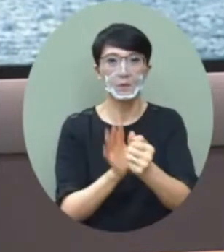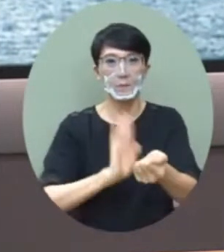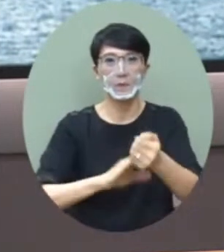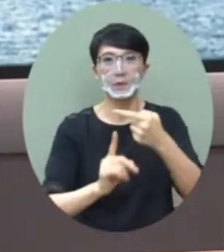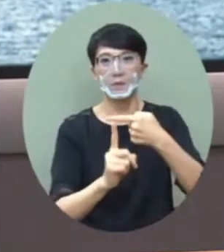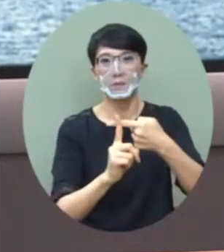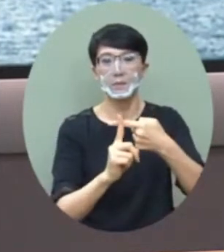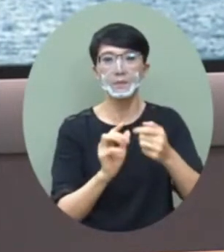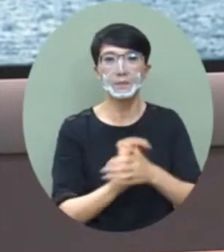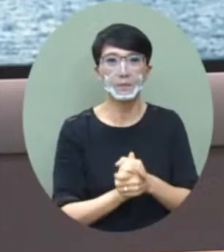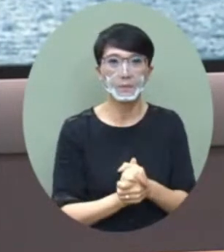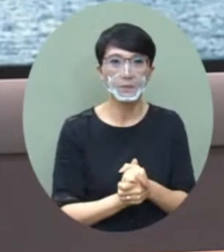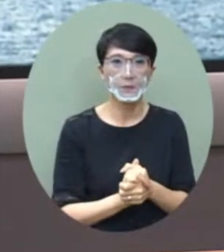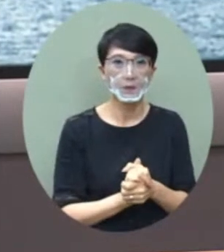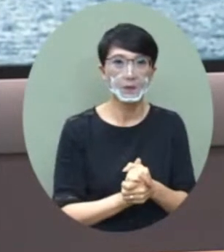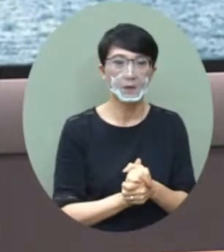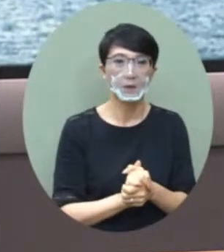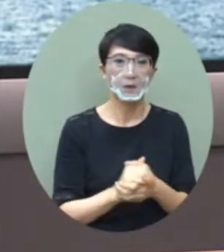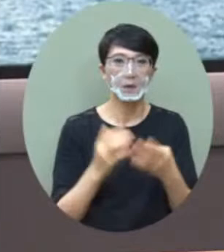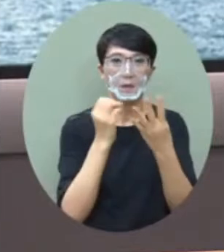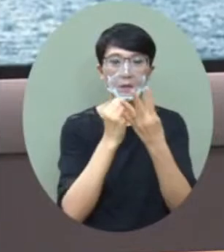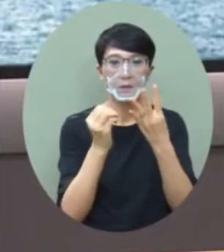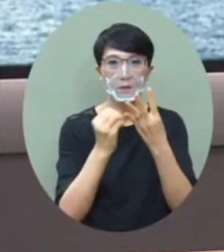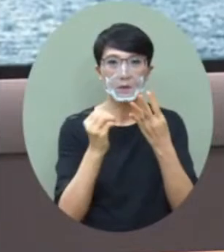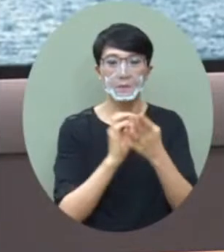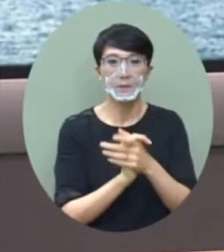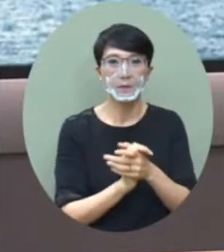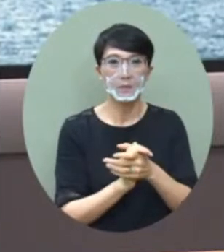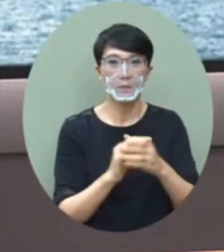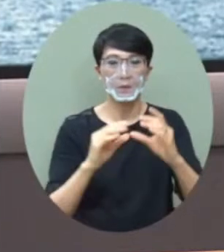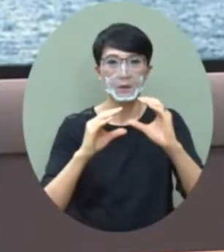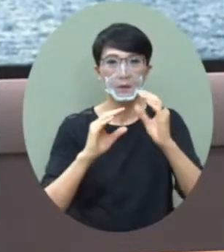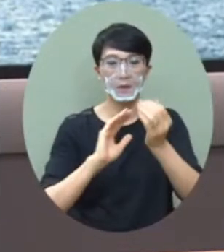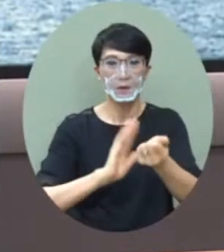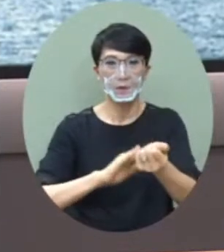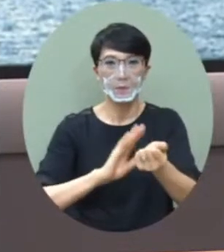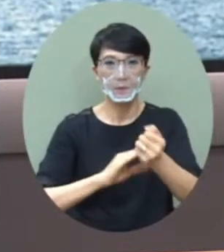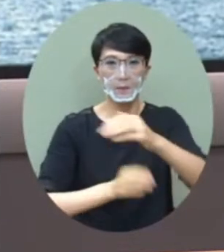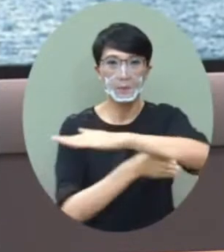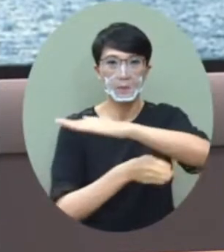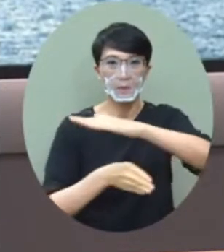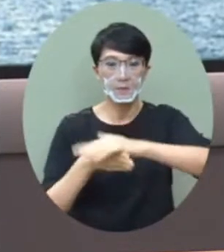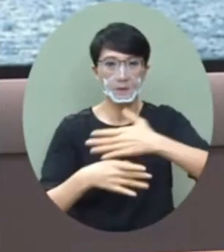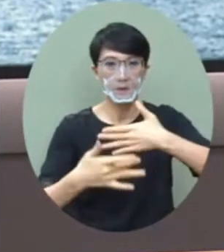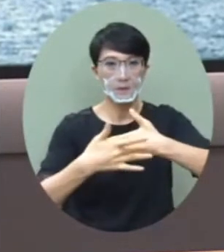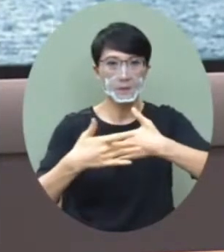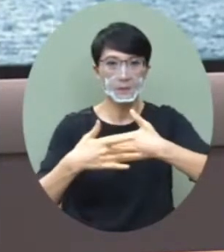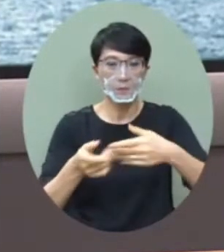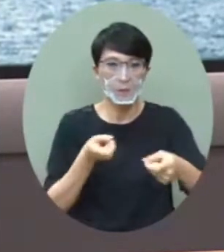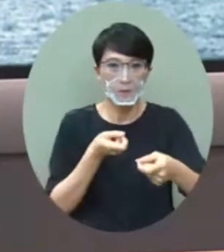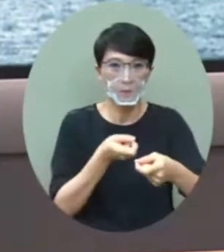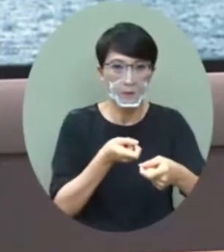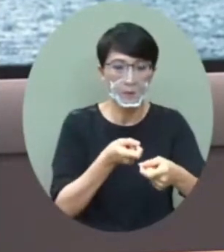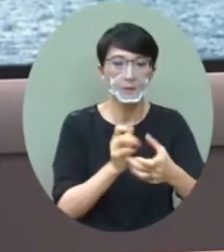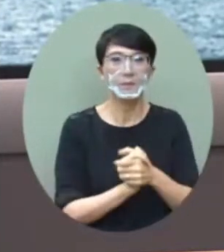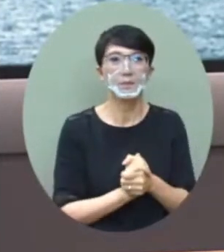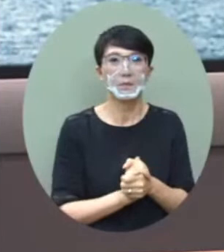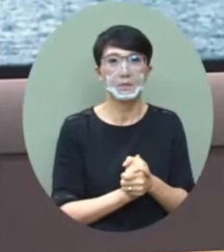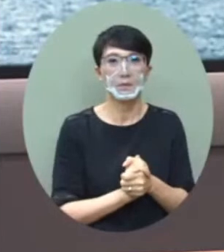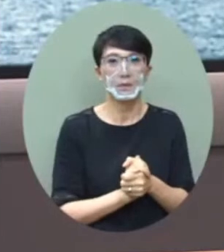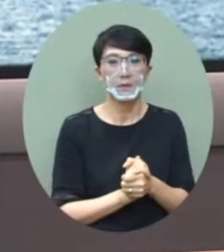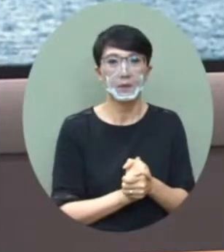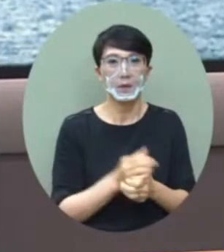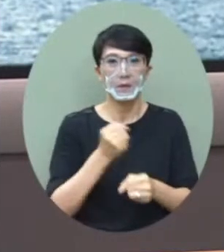tested positive upon admission screening. About 40 patients in the same